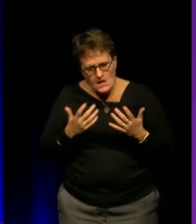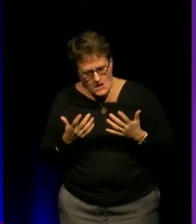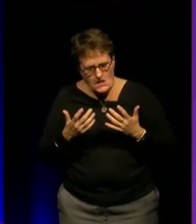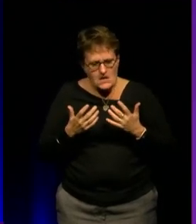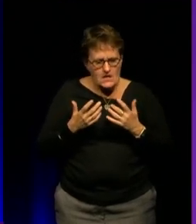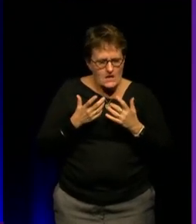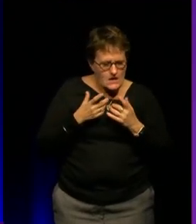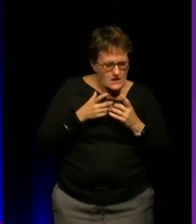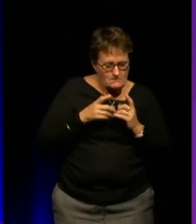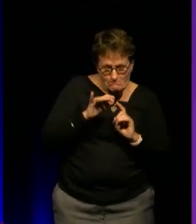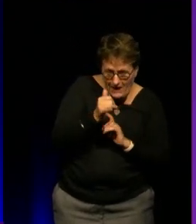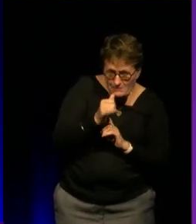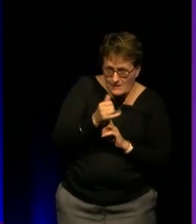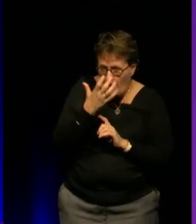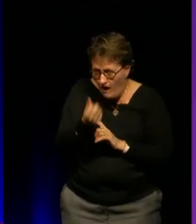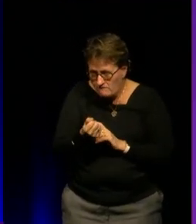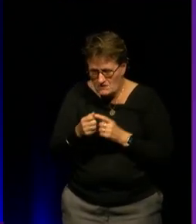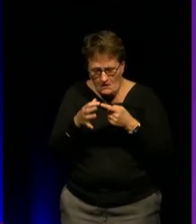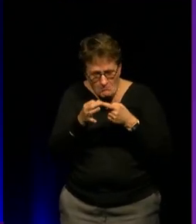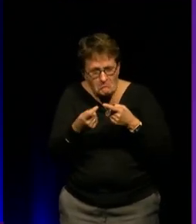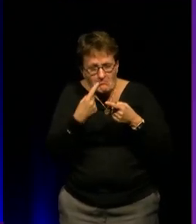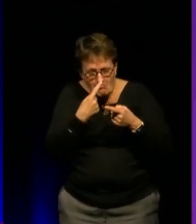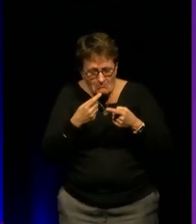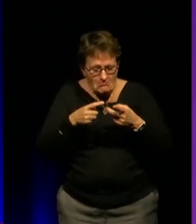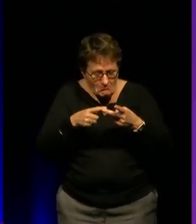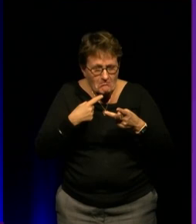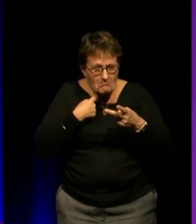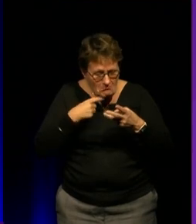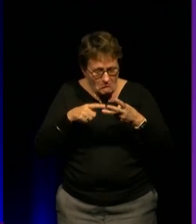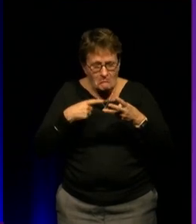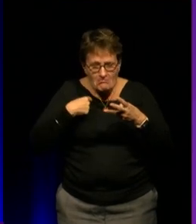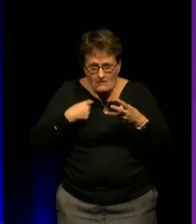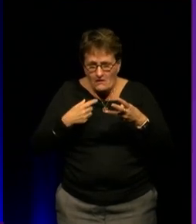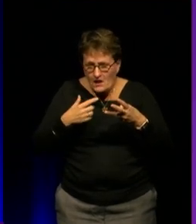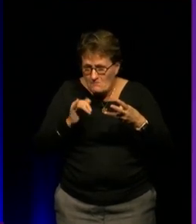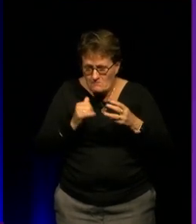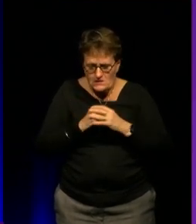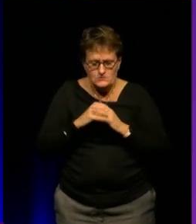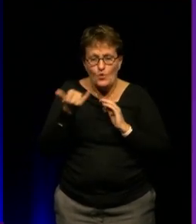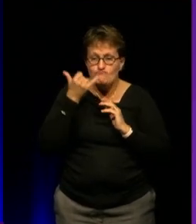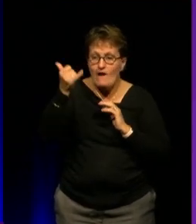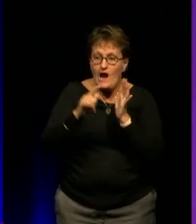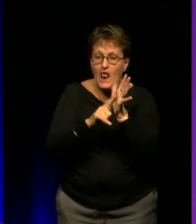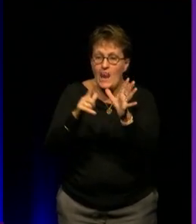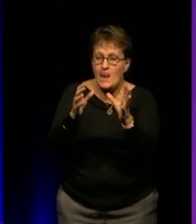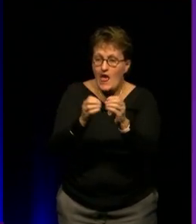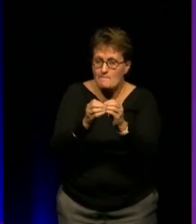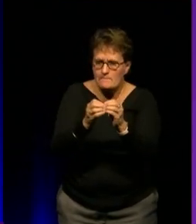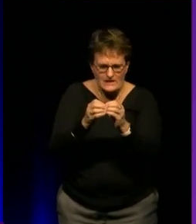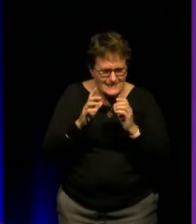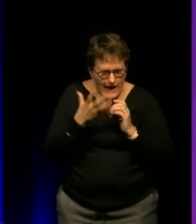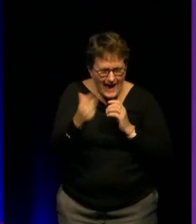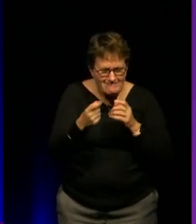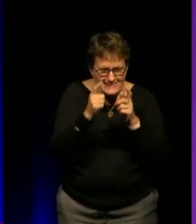very precise answer. And so I rang up the lab to see if they had any rapid